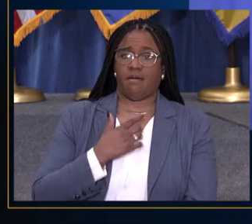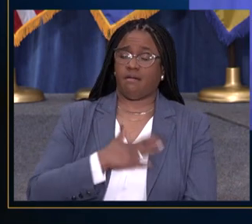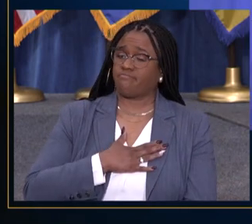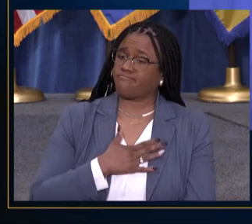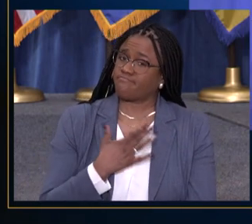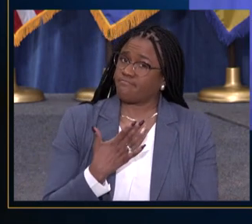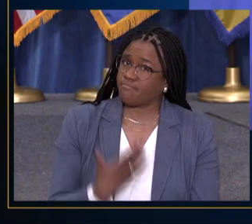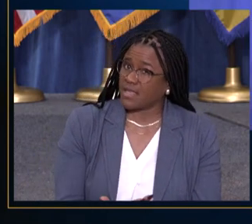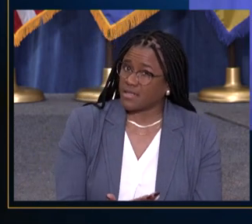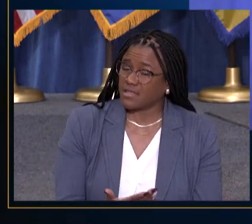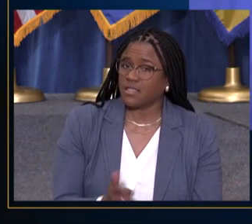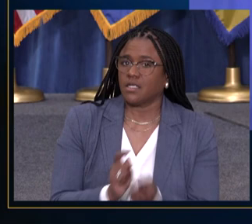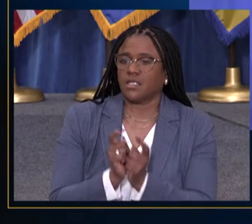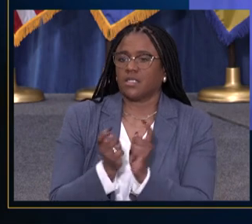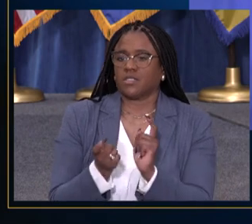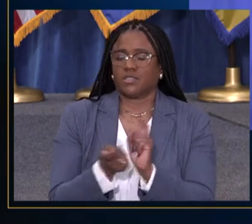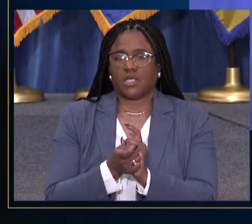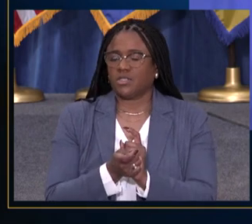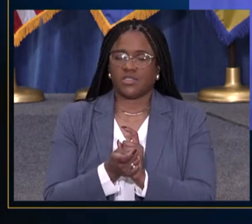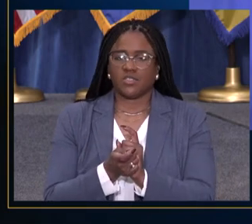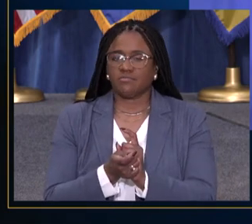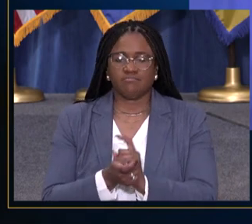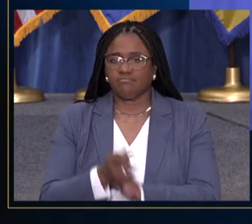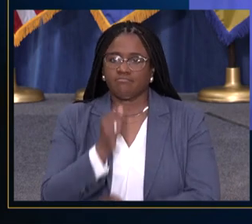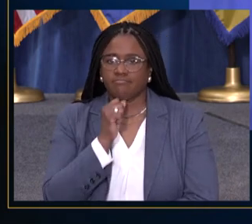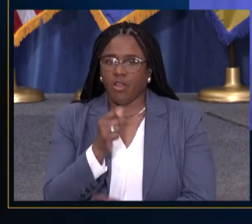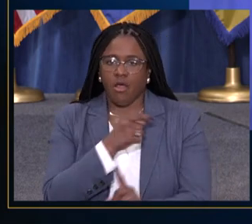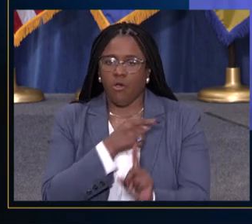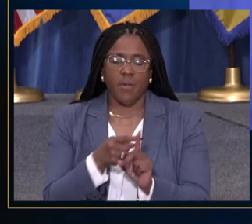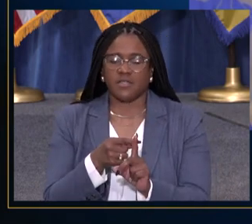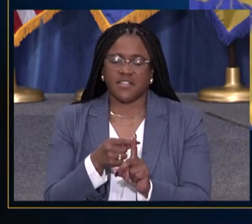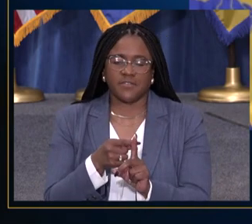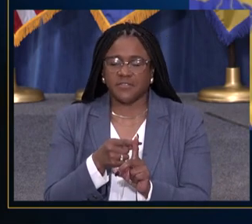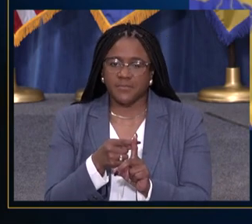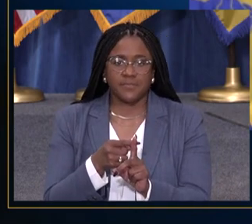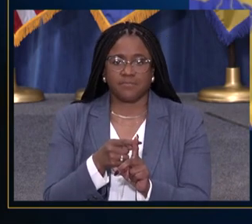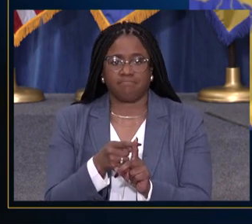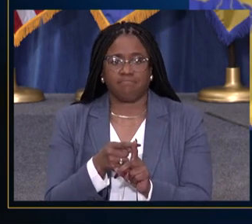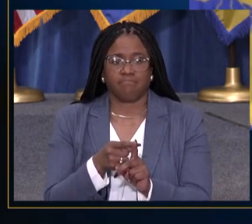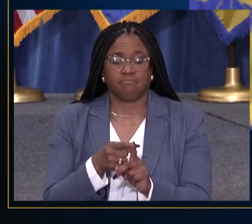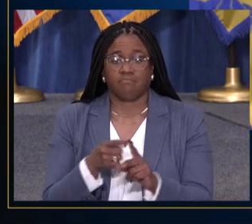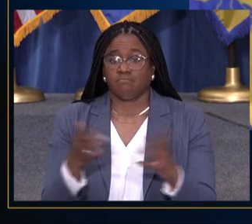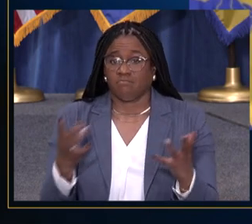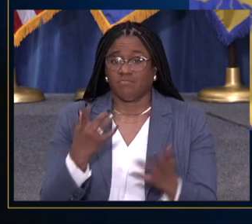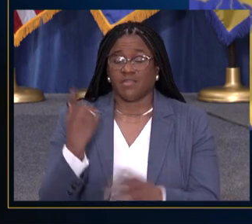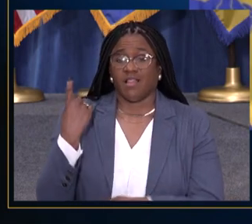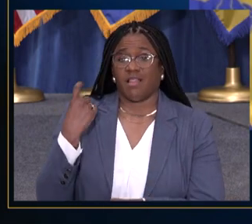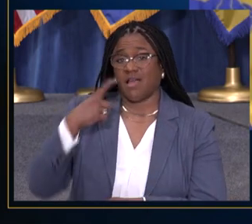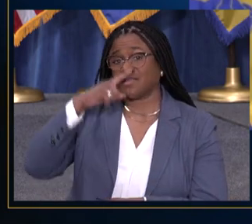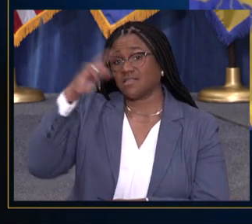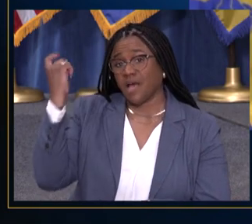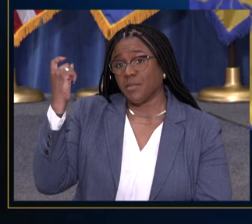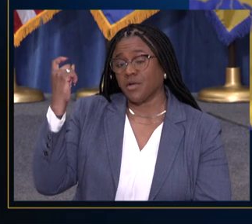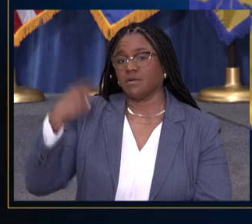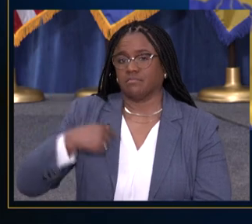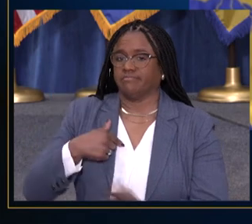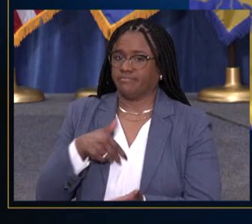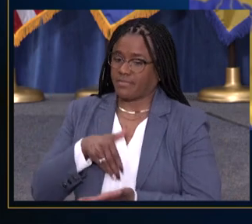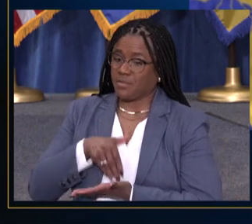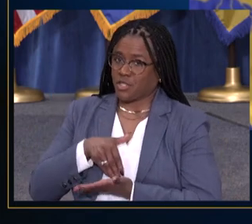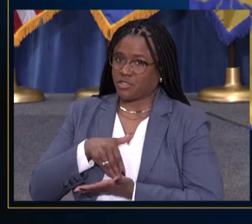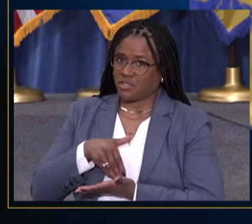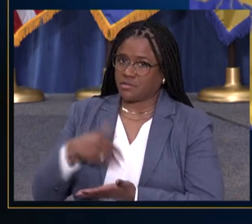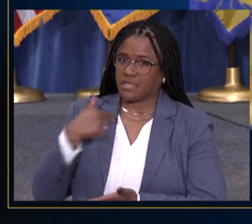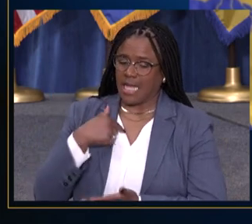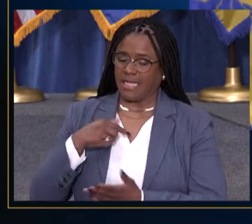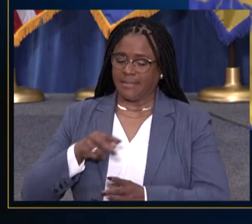you, those changes are not all positive. Right? just last summer, actually, and I'm a physician, so I like